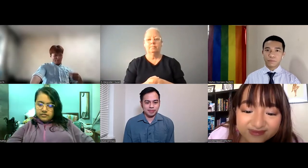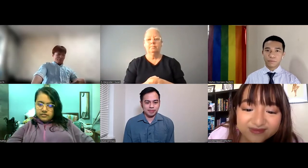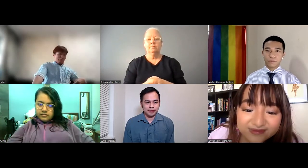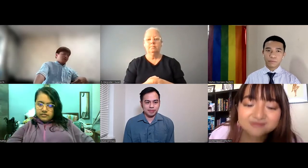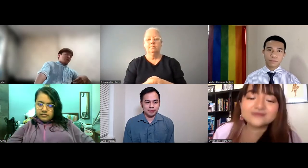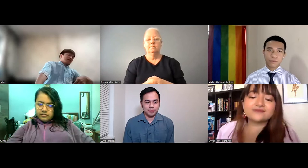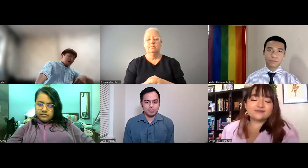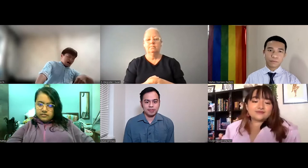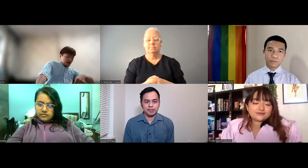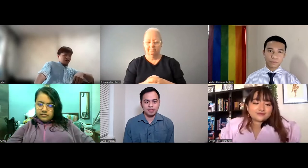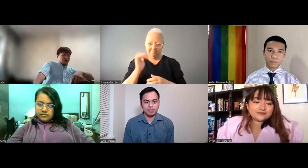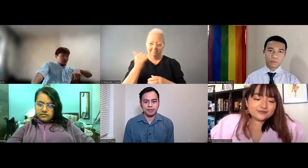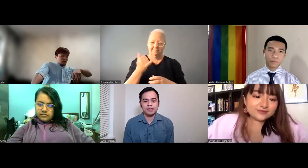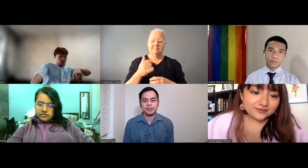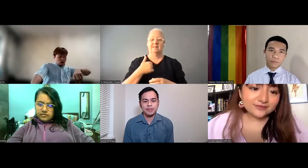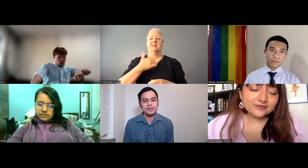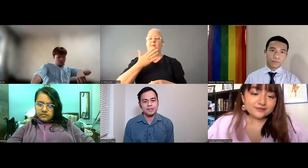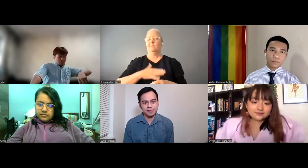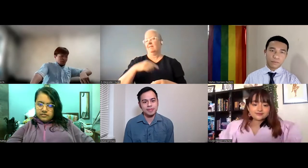I would like to talk about two things.